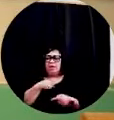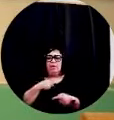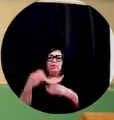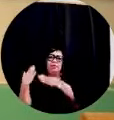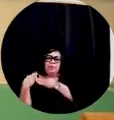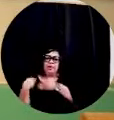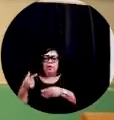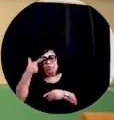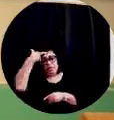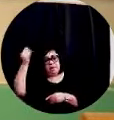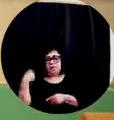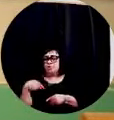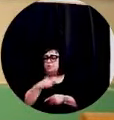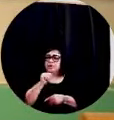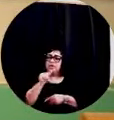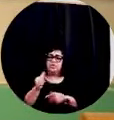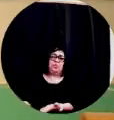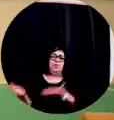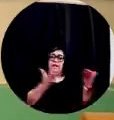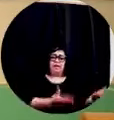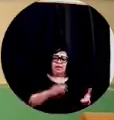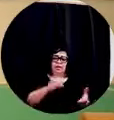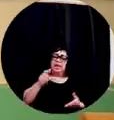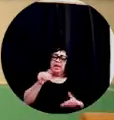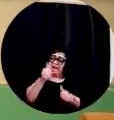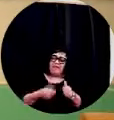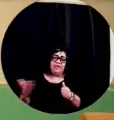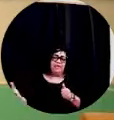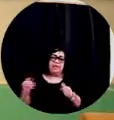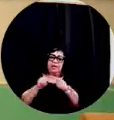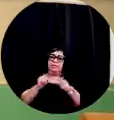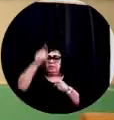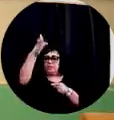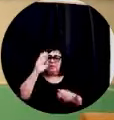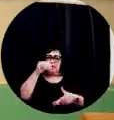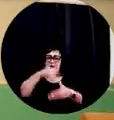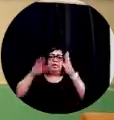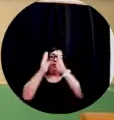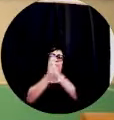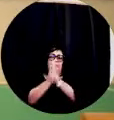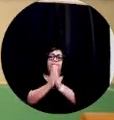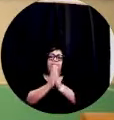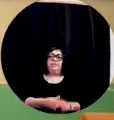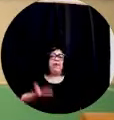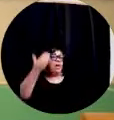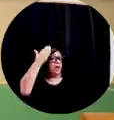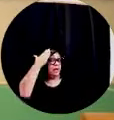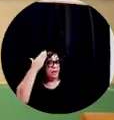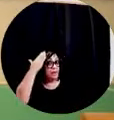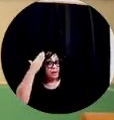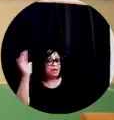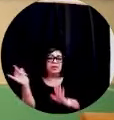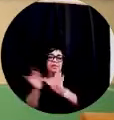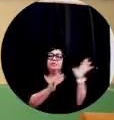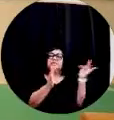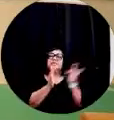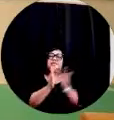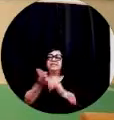prayer. No justice, no peace. But no Jesus, no peace." Uh-huh, tricked you.